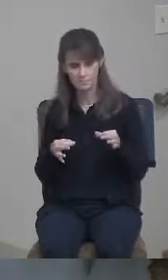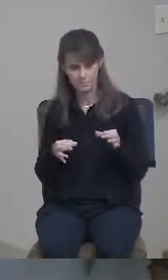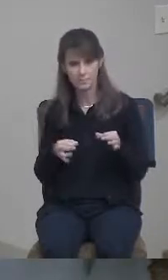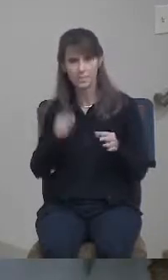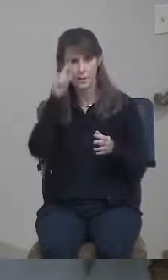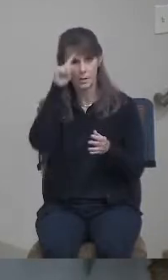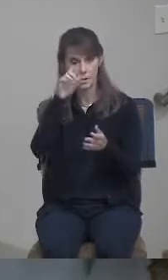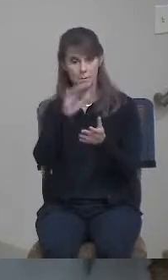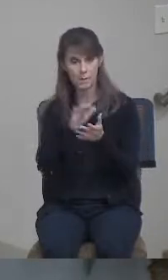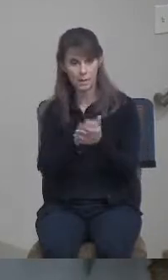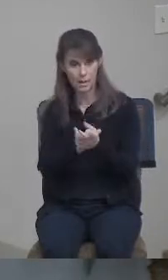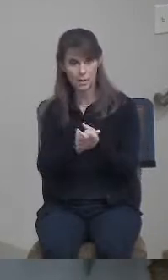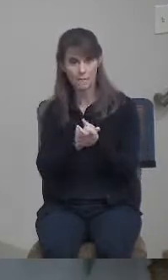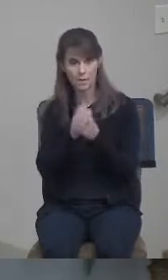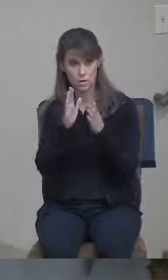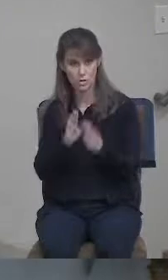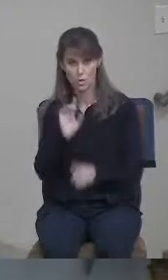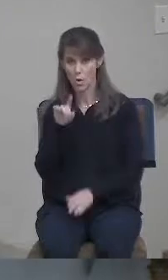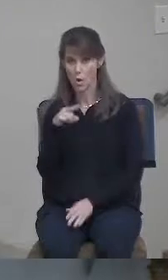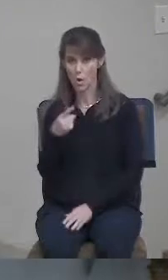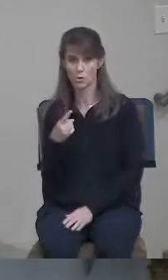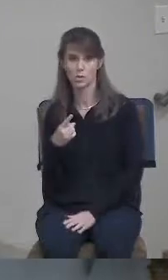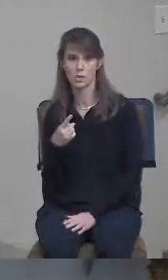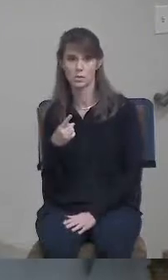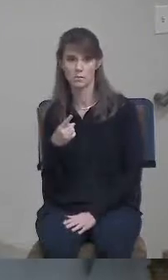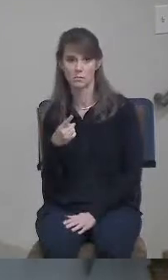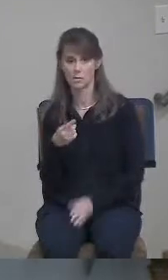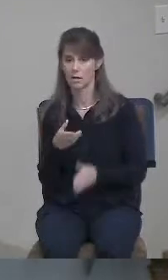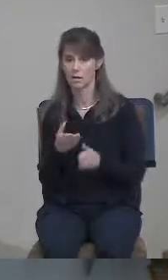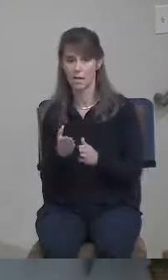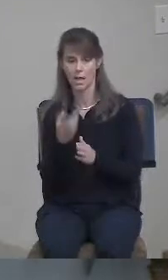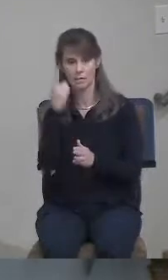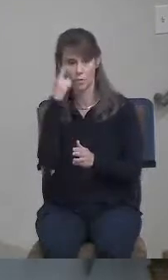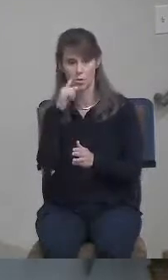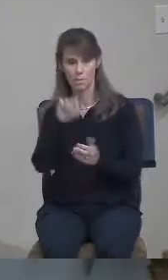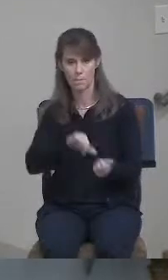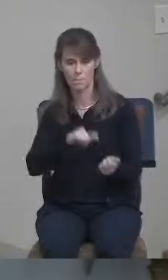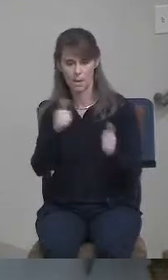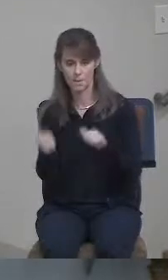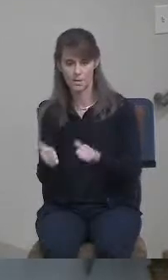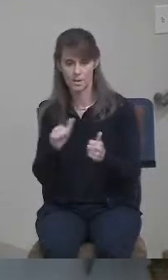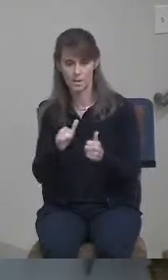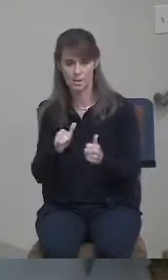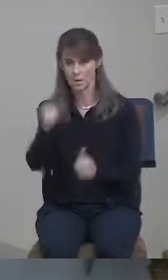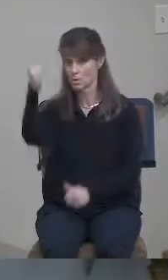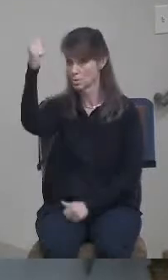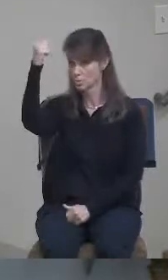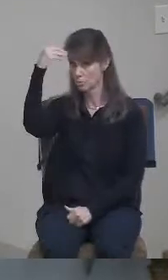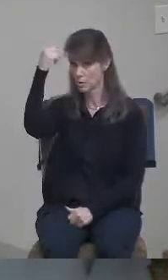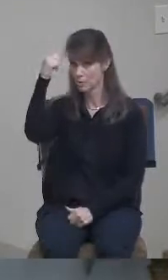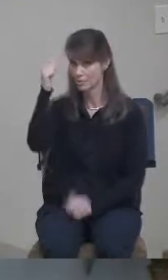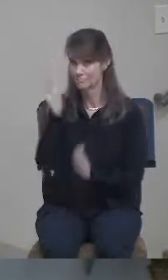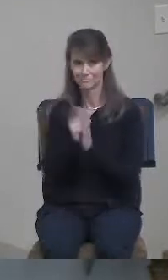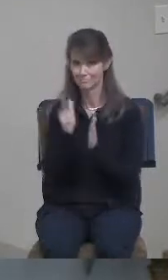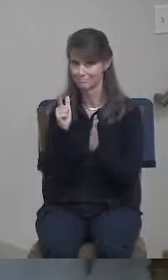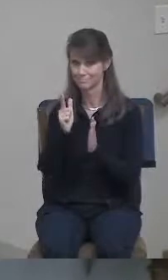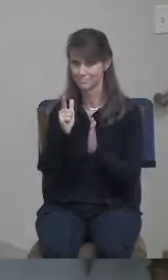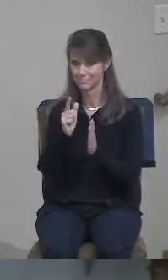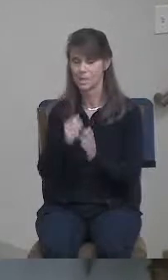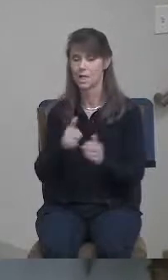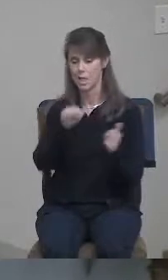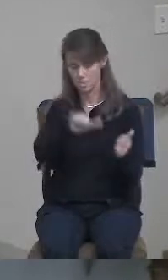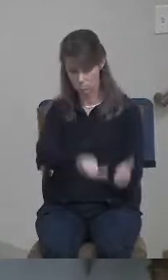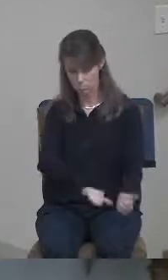only people to be baptized and that immersion was the proper method, and so therefore he